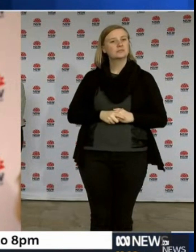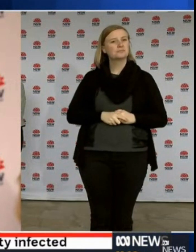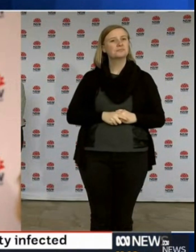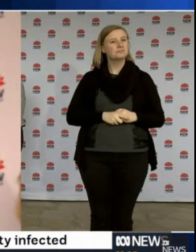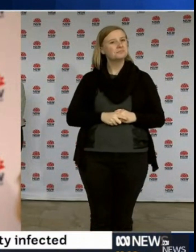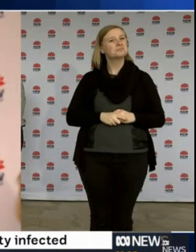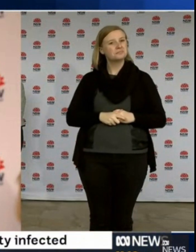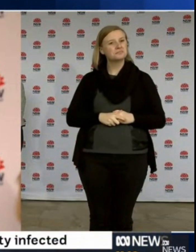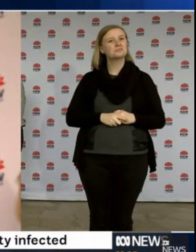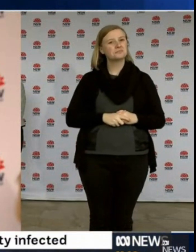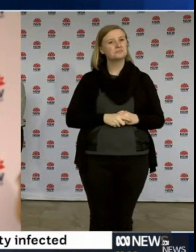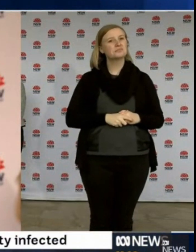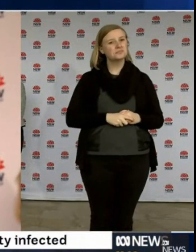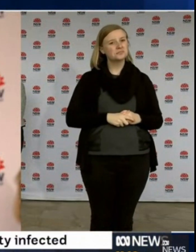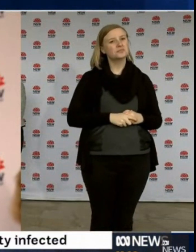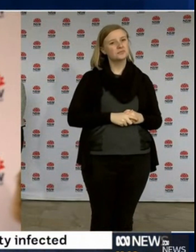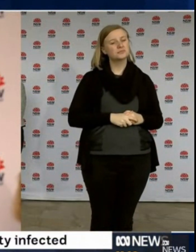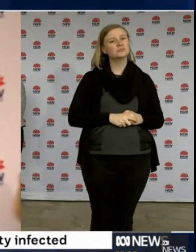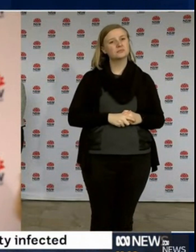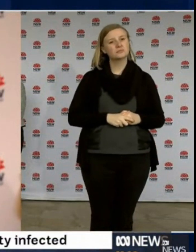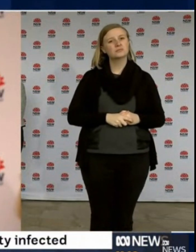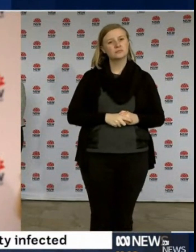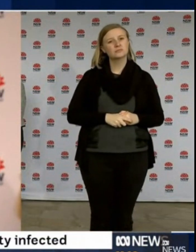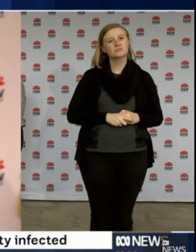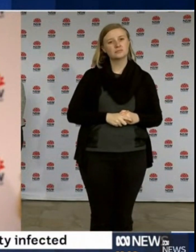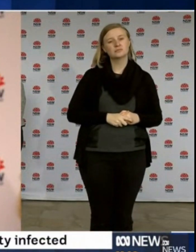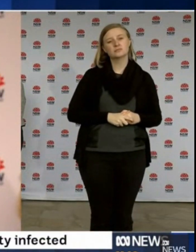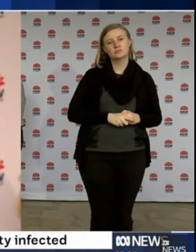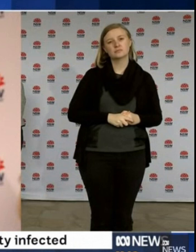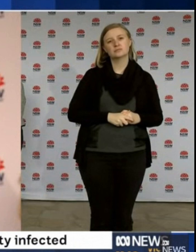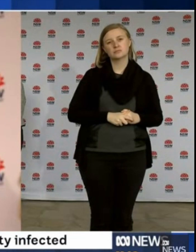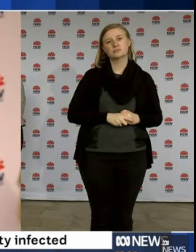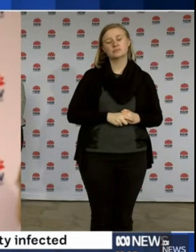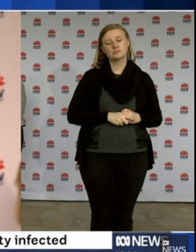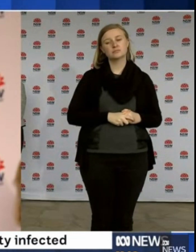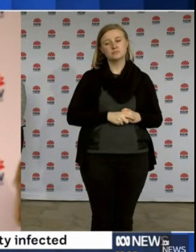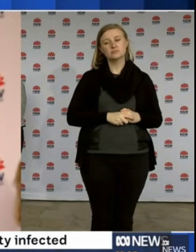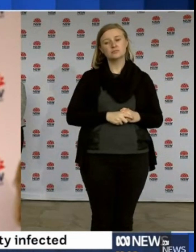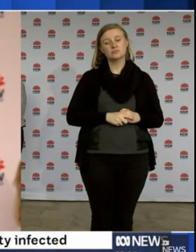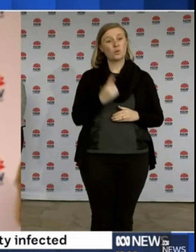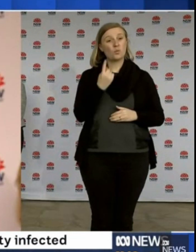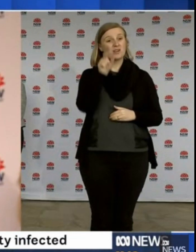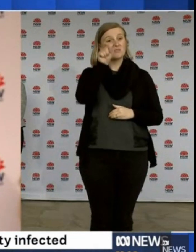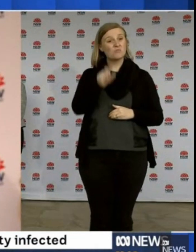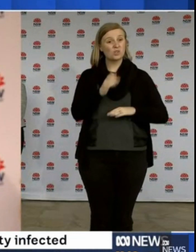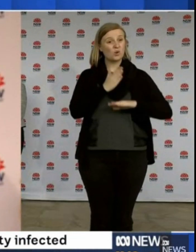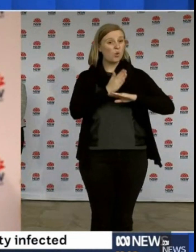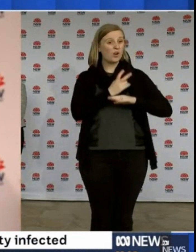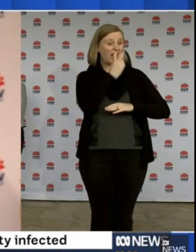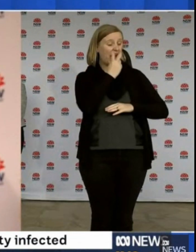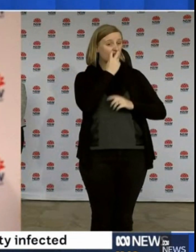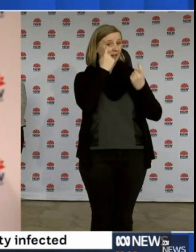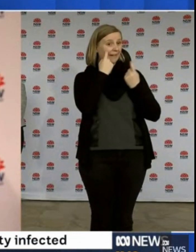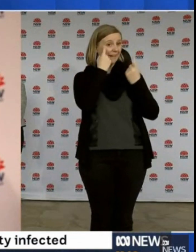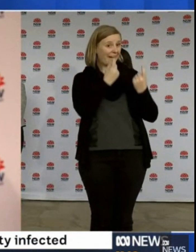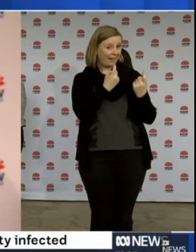been infected with the COVID-19 virus. I can also report that there was one aged